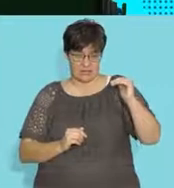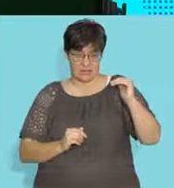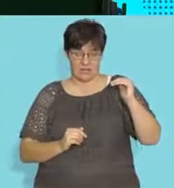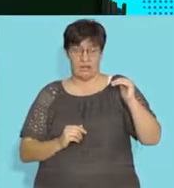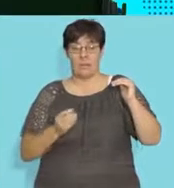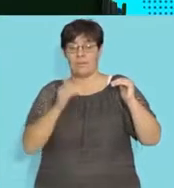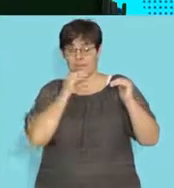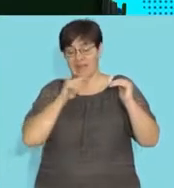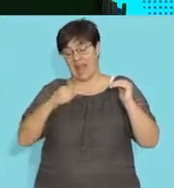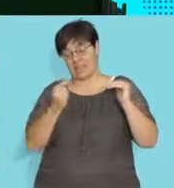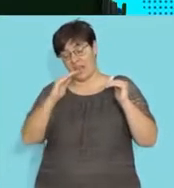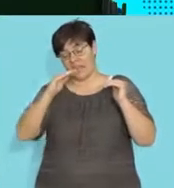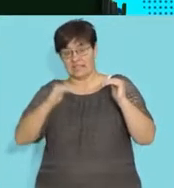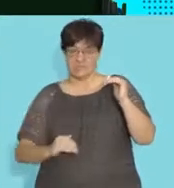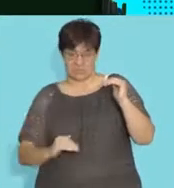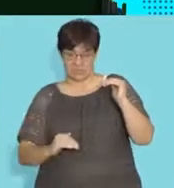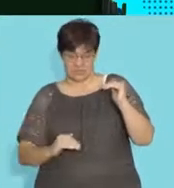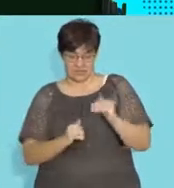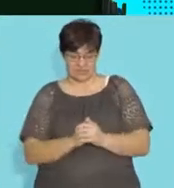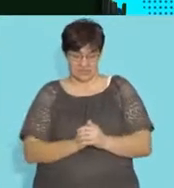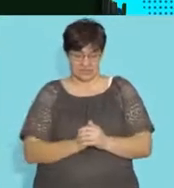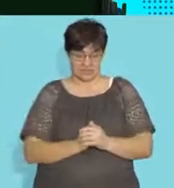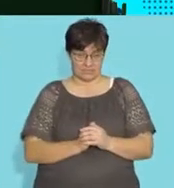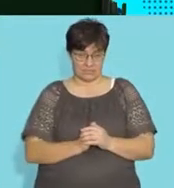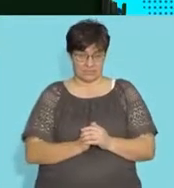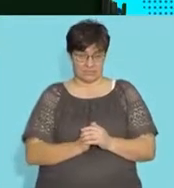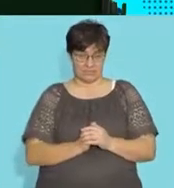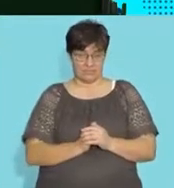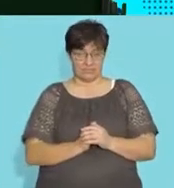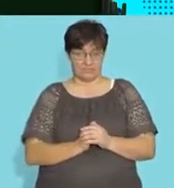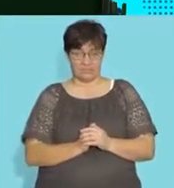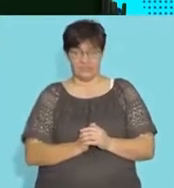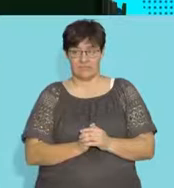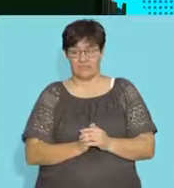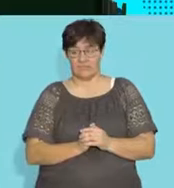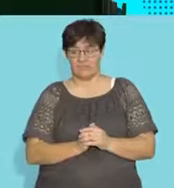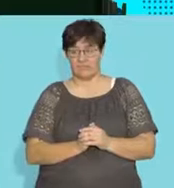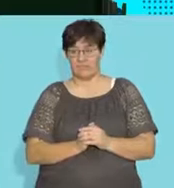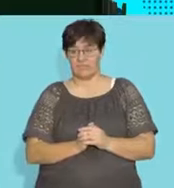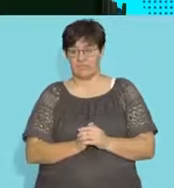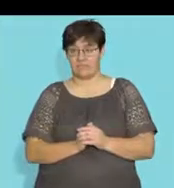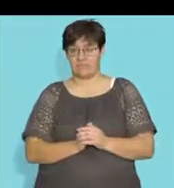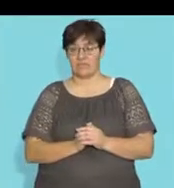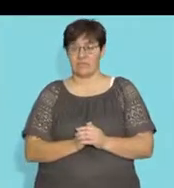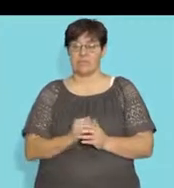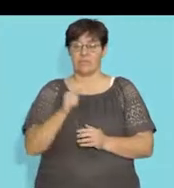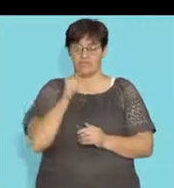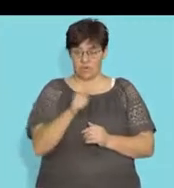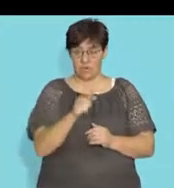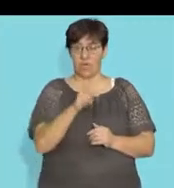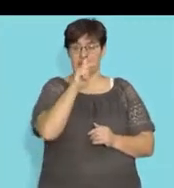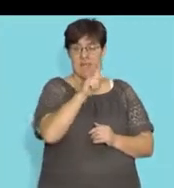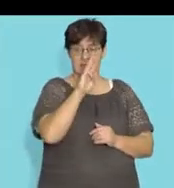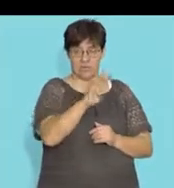solution concentration will mean a decrease in the other ion solution, ion concentration. So